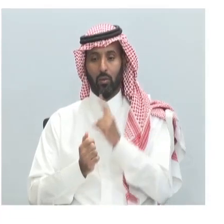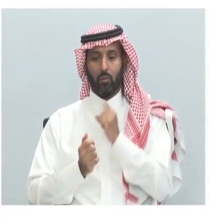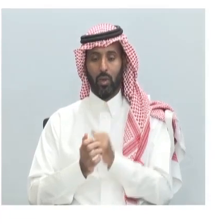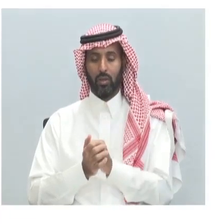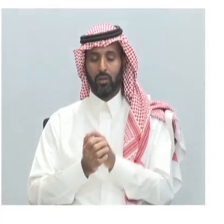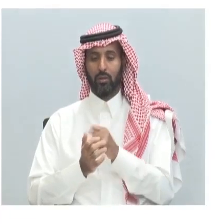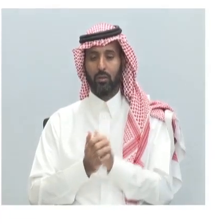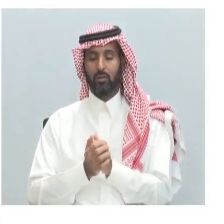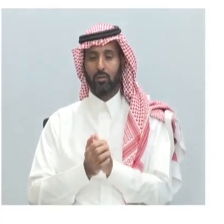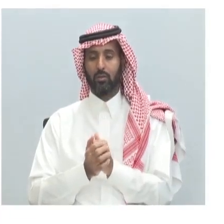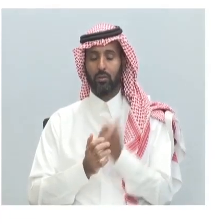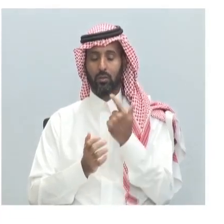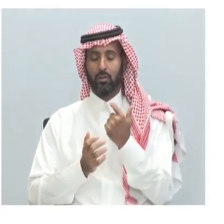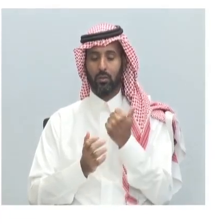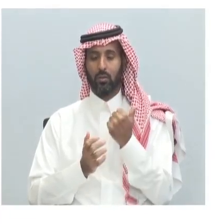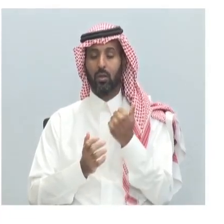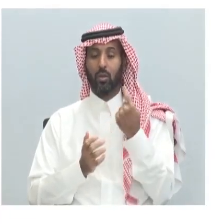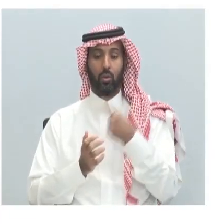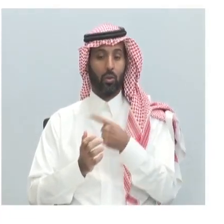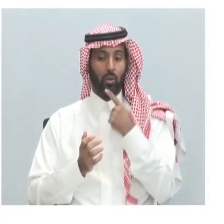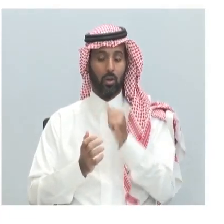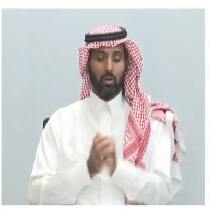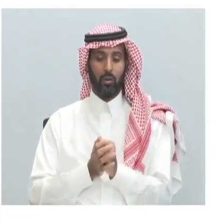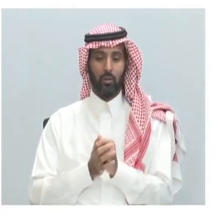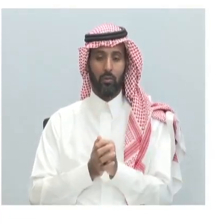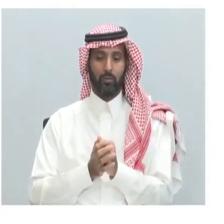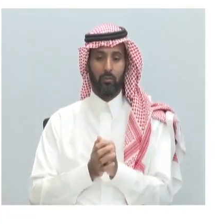161, goal 23, page